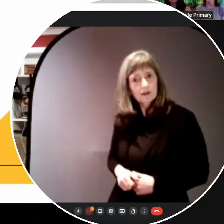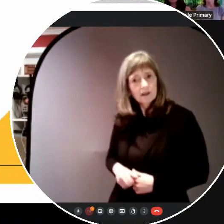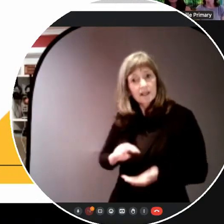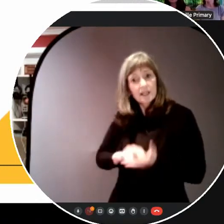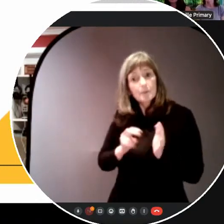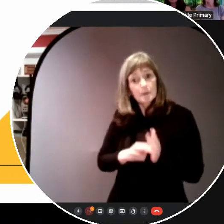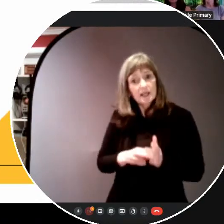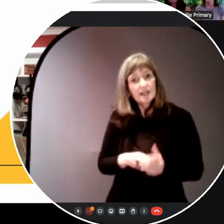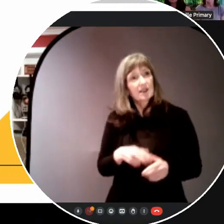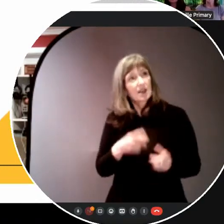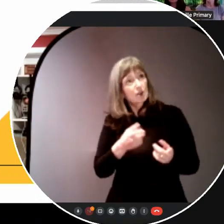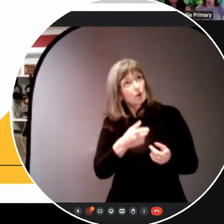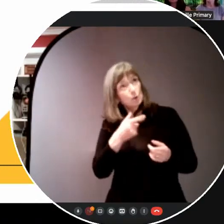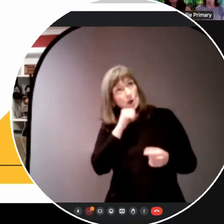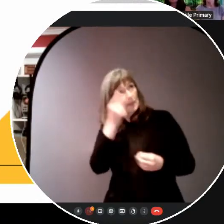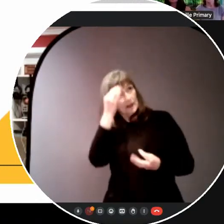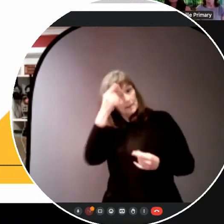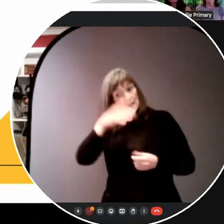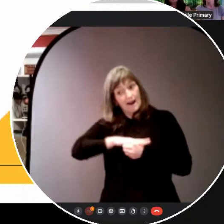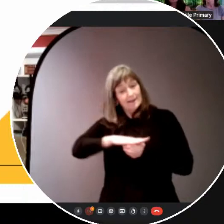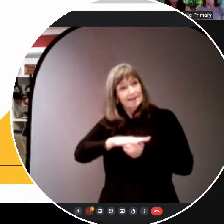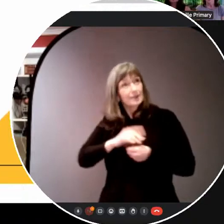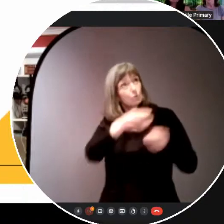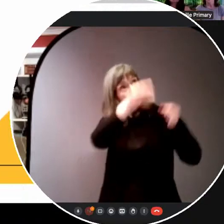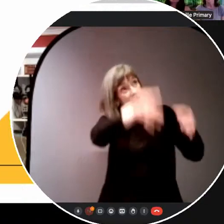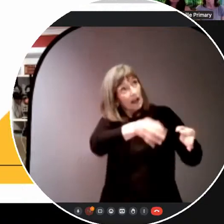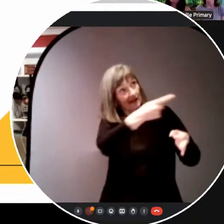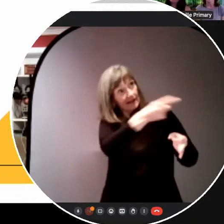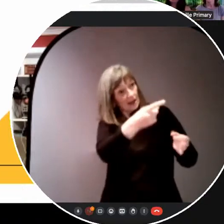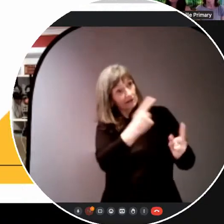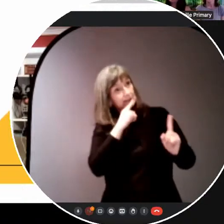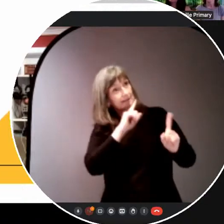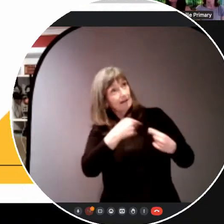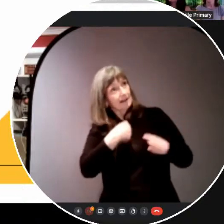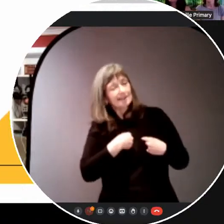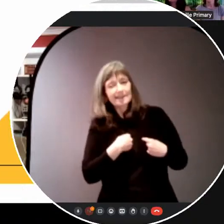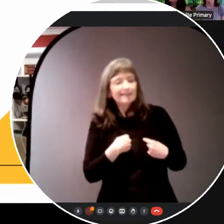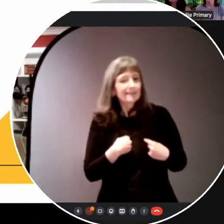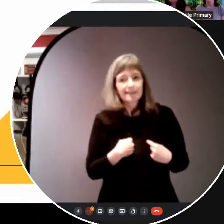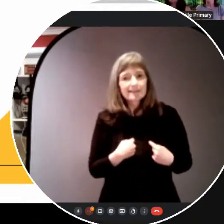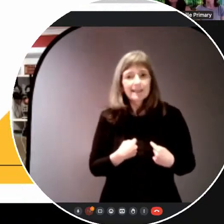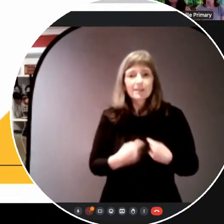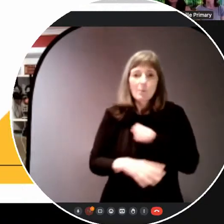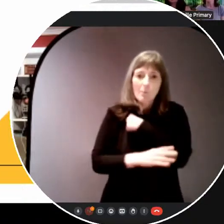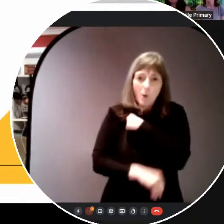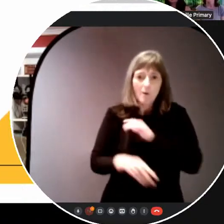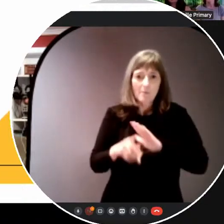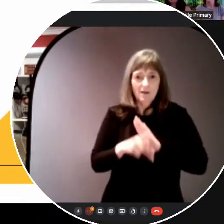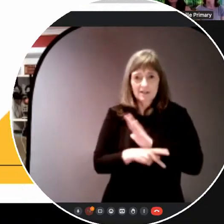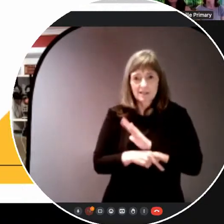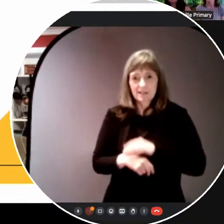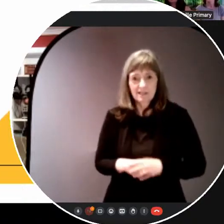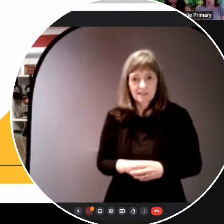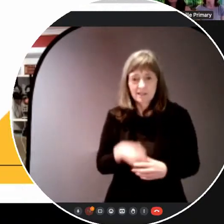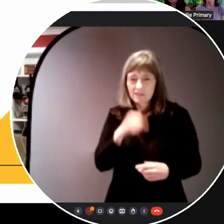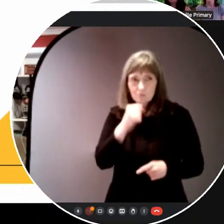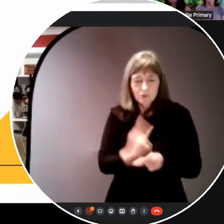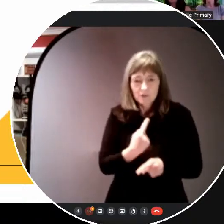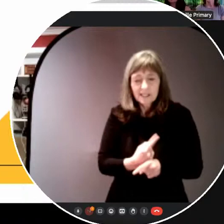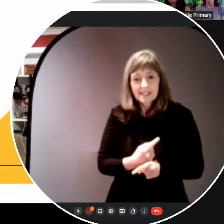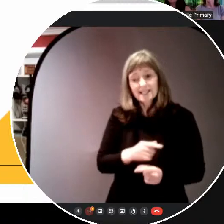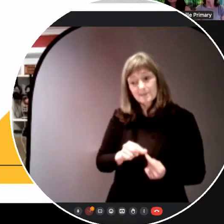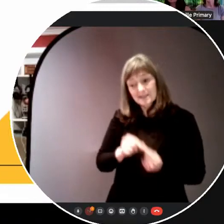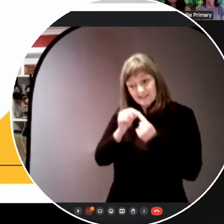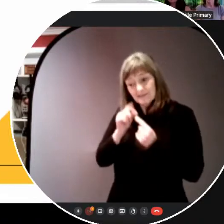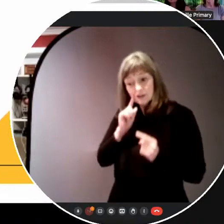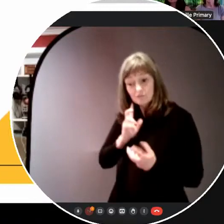decisions. And our purpose today is to educate on that. And so that when decisions are being made about our school in particular, with